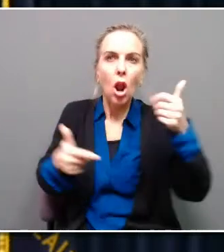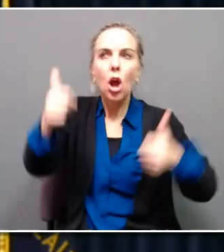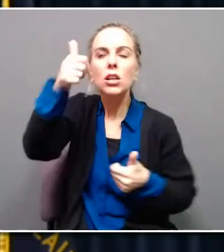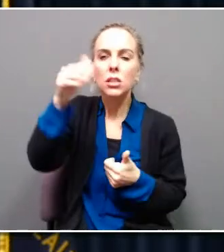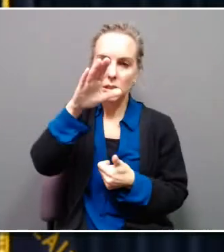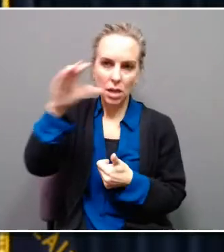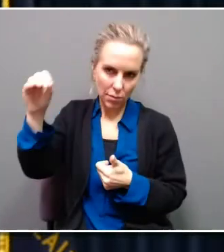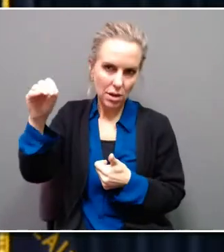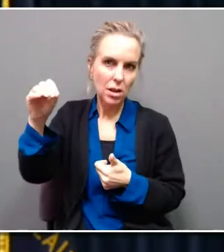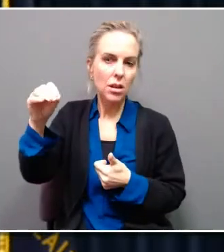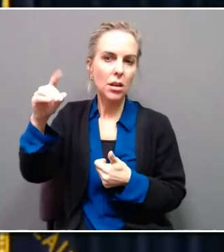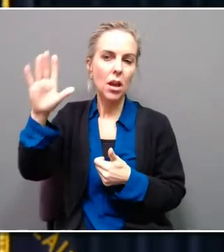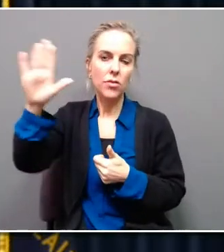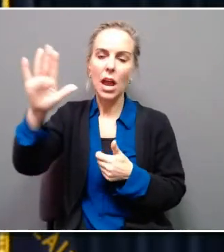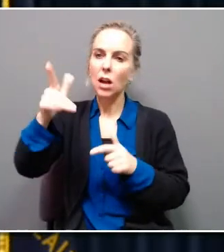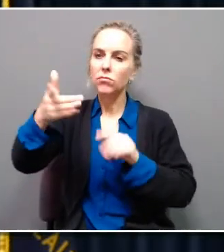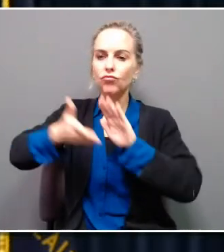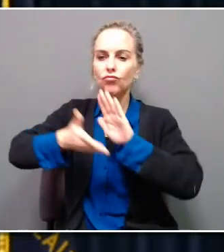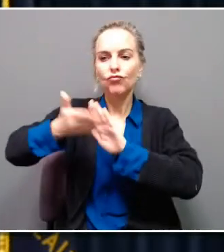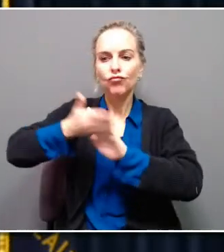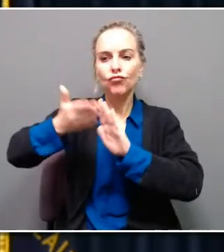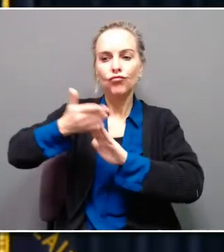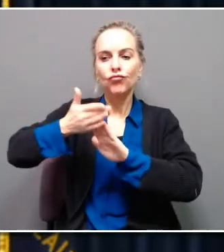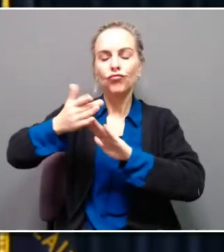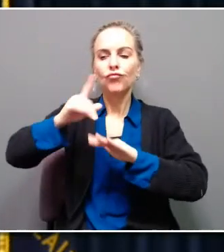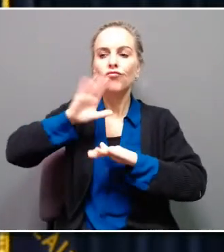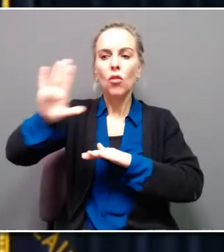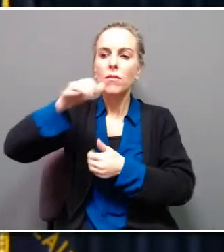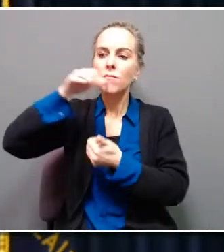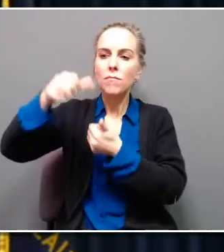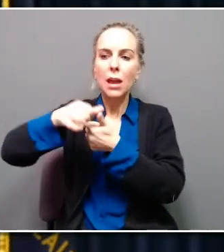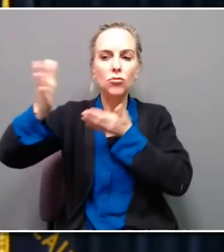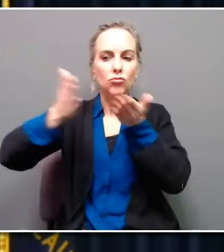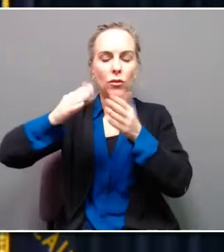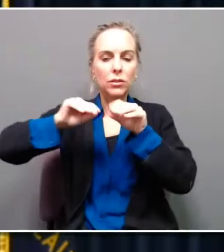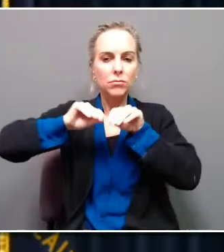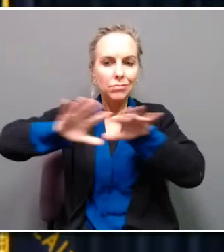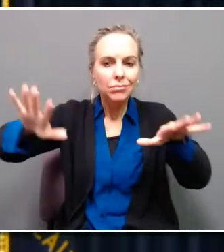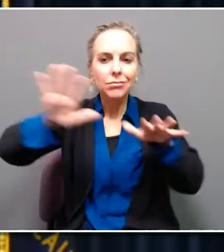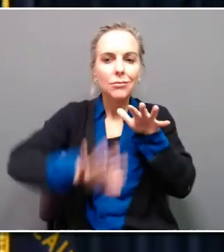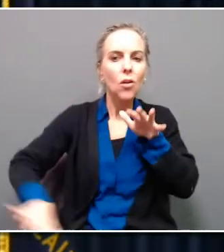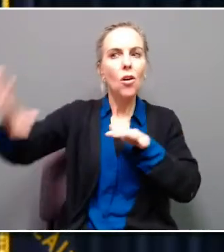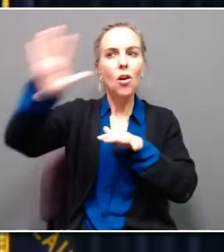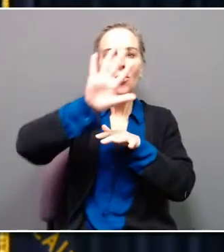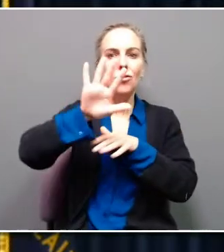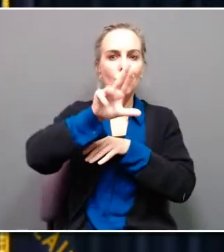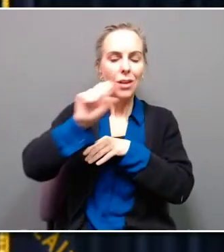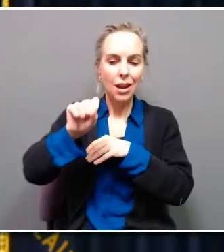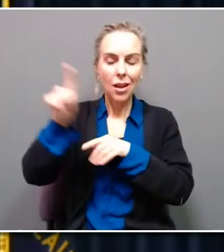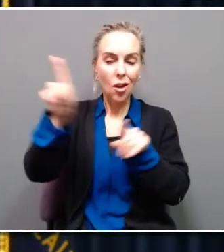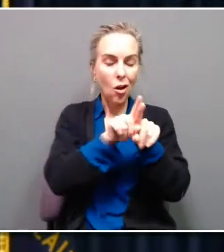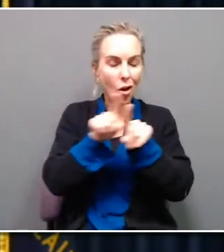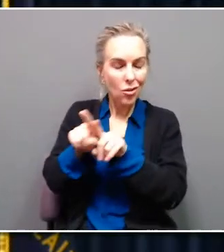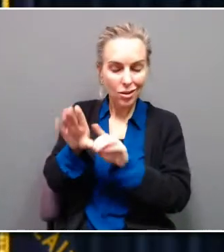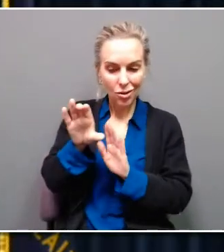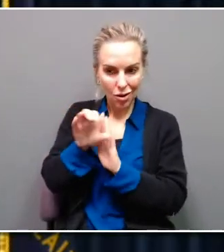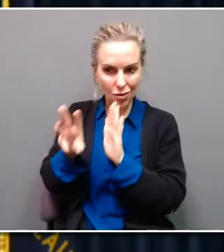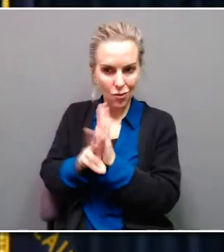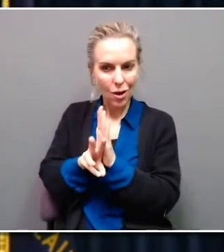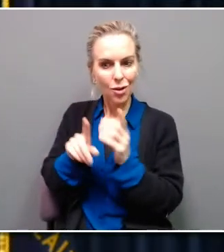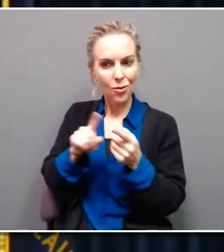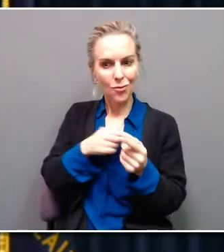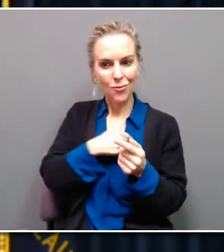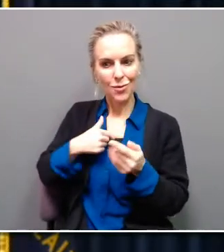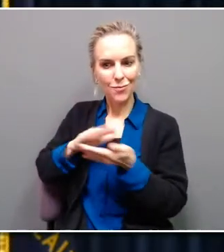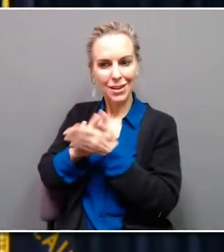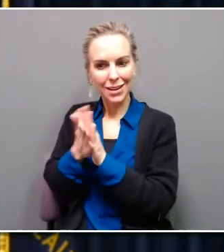significant operation in the United States is in northern Kentucky. They also help the Commonwealth paving the way for the Amazon facility